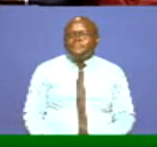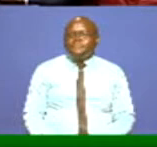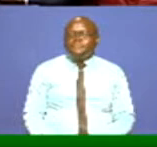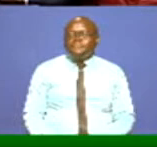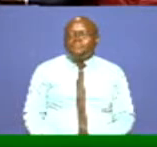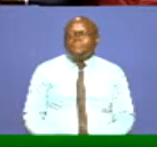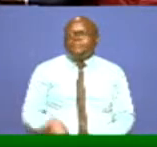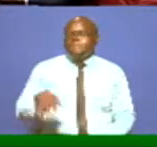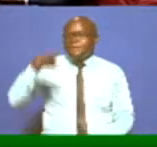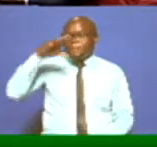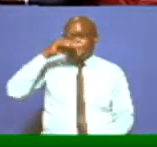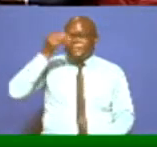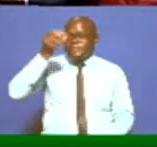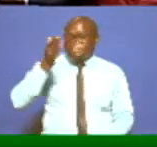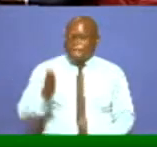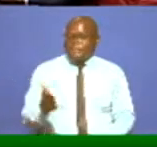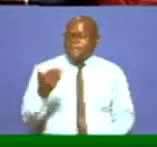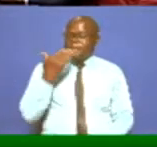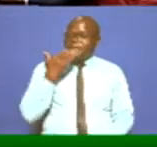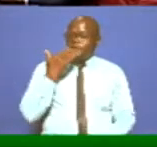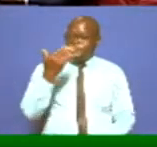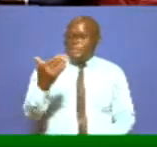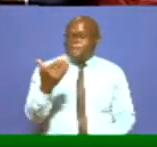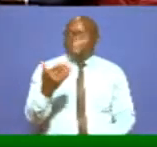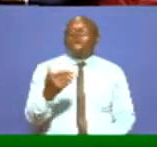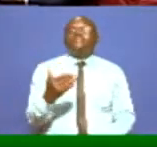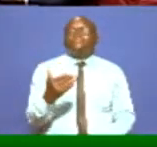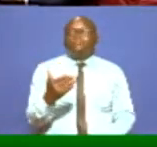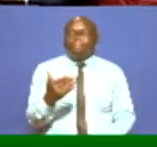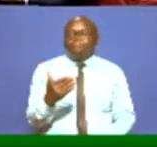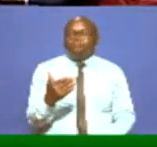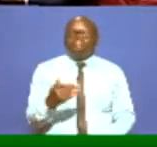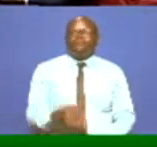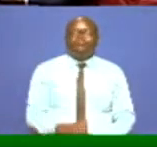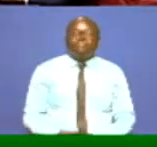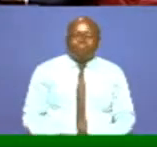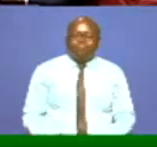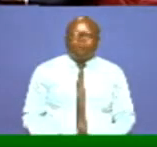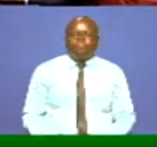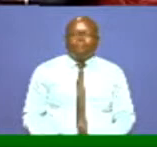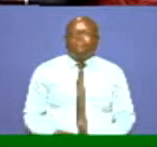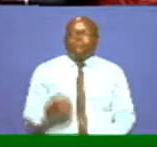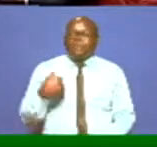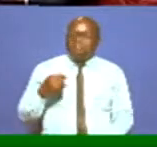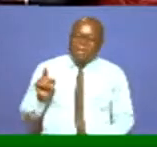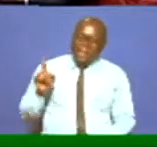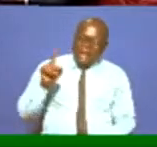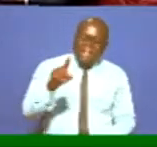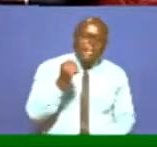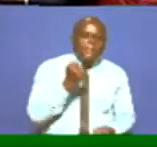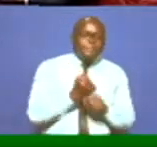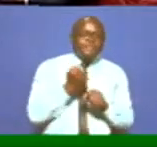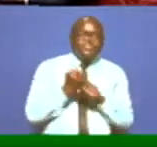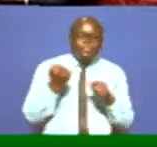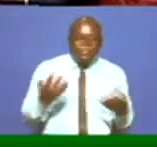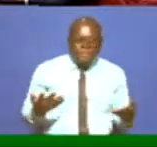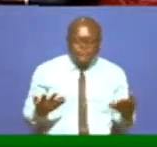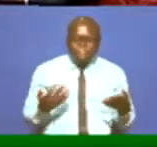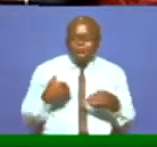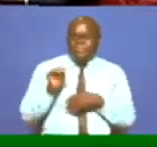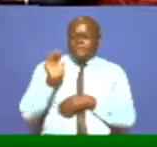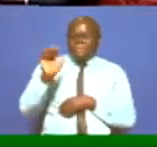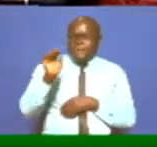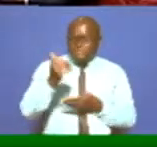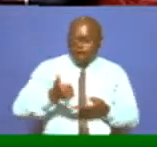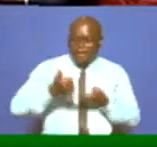Mr. Speaker, thank you for the... Mr. Speaker, I rise to seek your